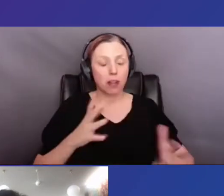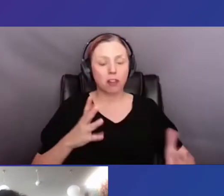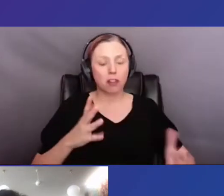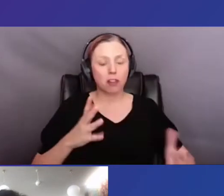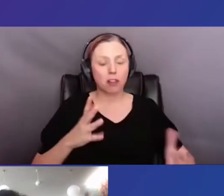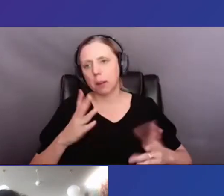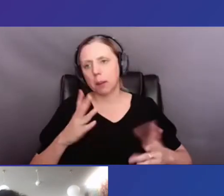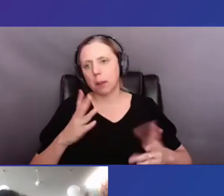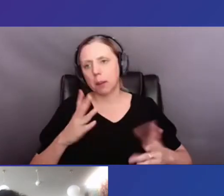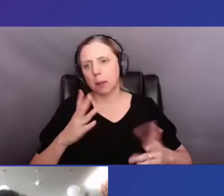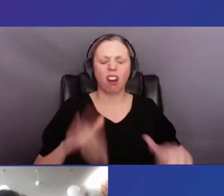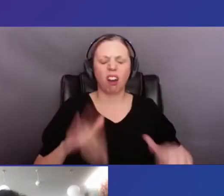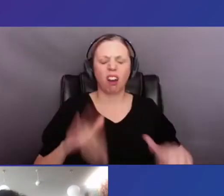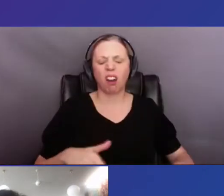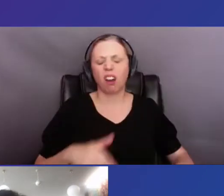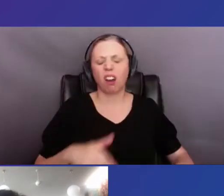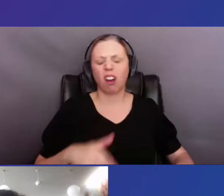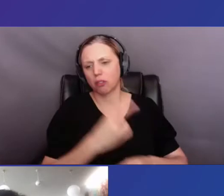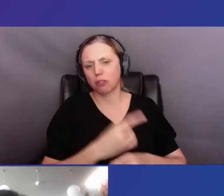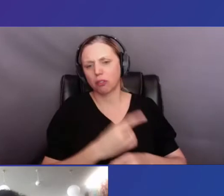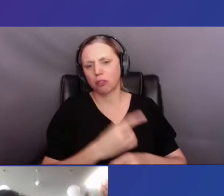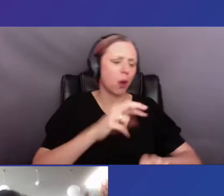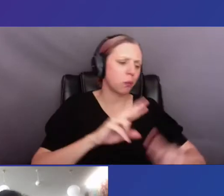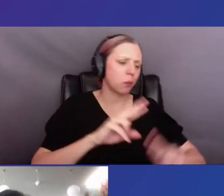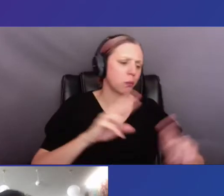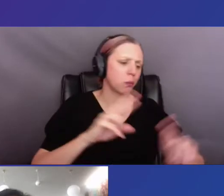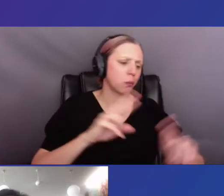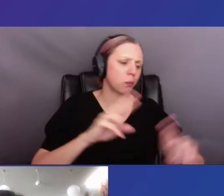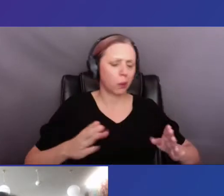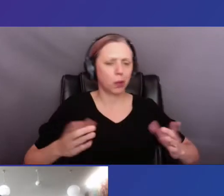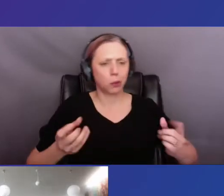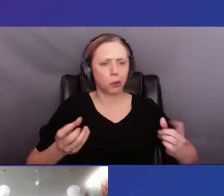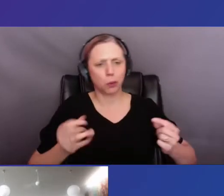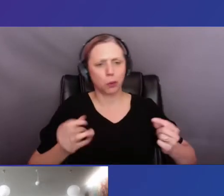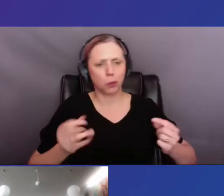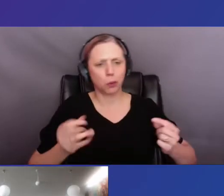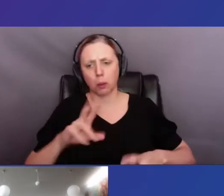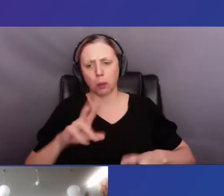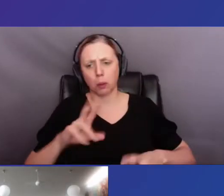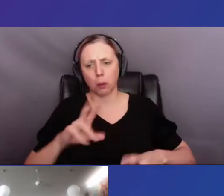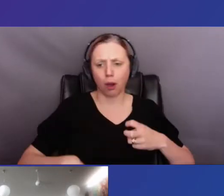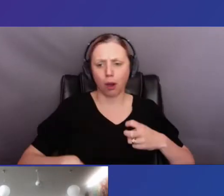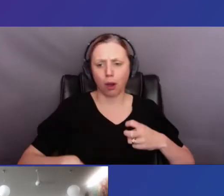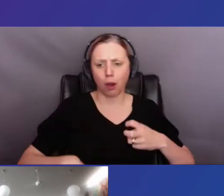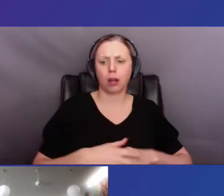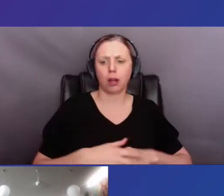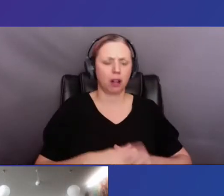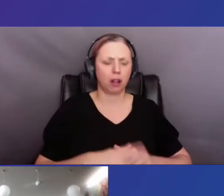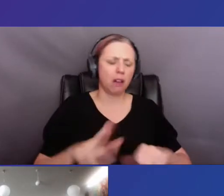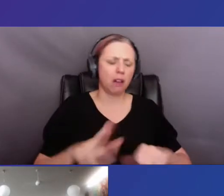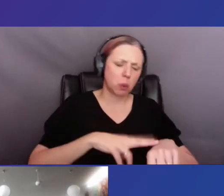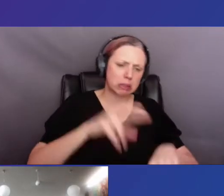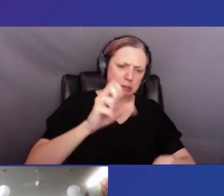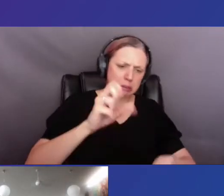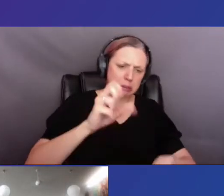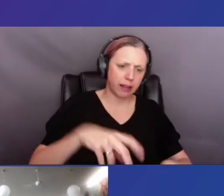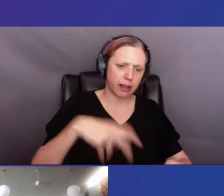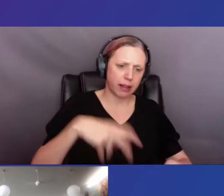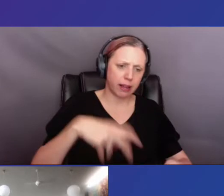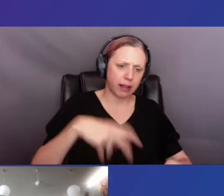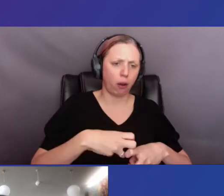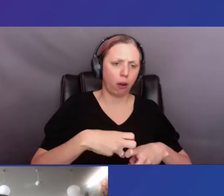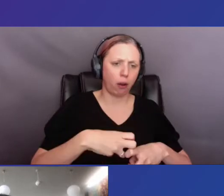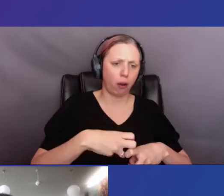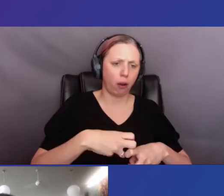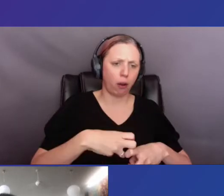the right time, we're not ready, there's no way to do it, it's going to be too hard. And of course, it is hard. And I